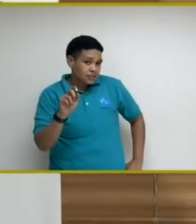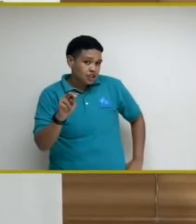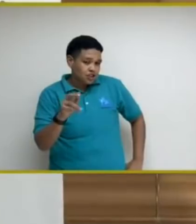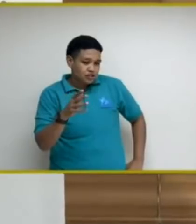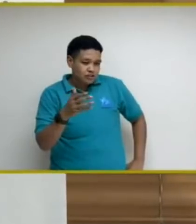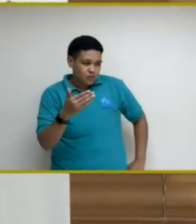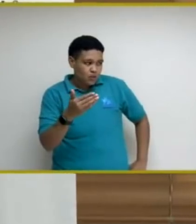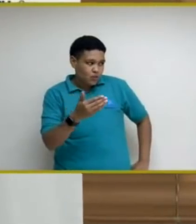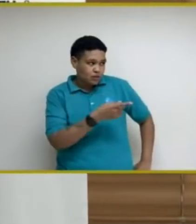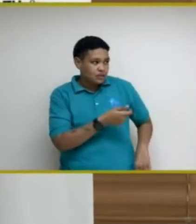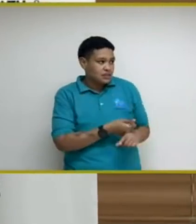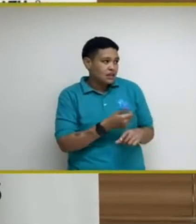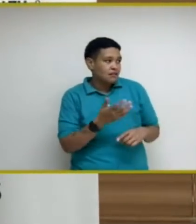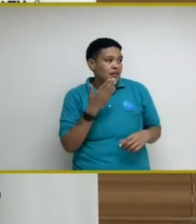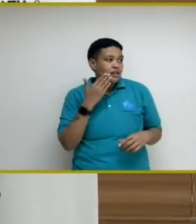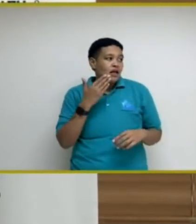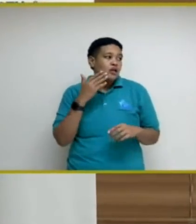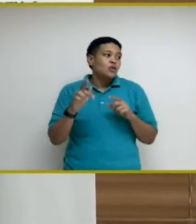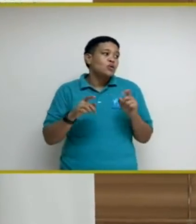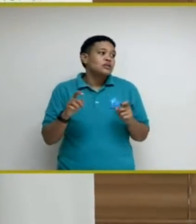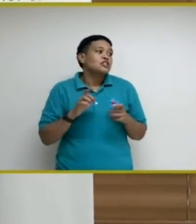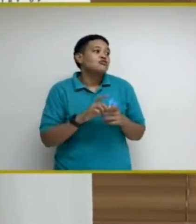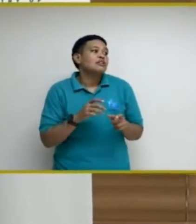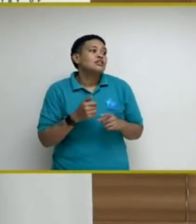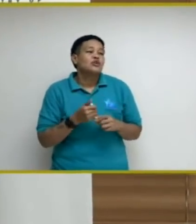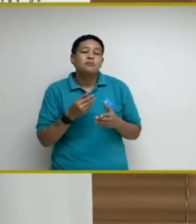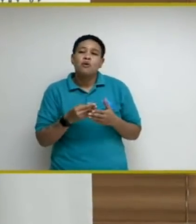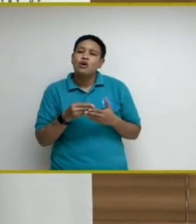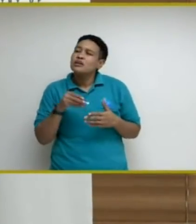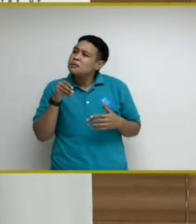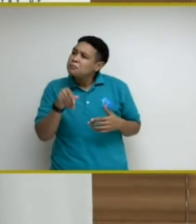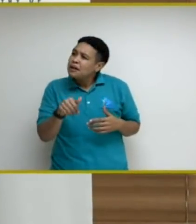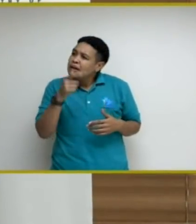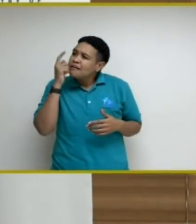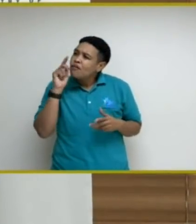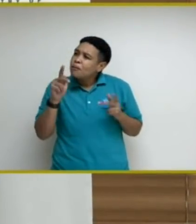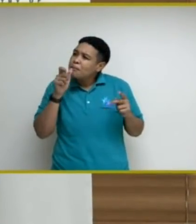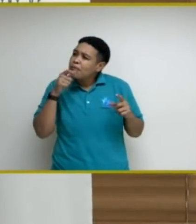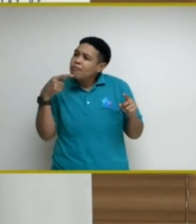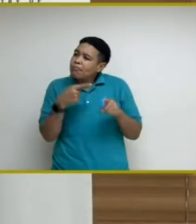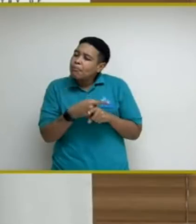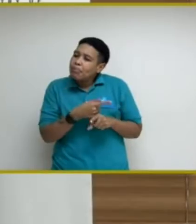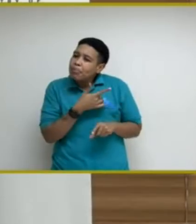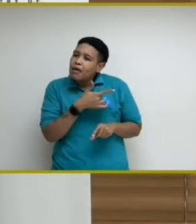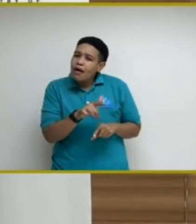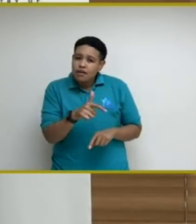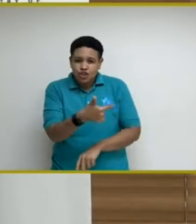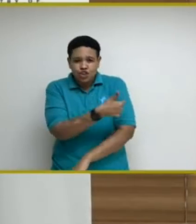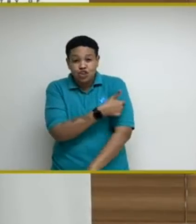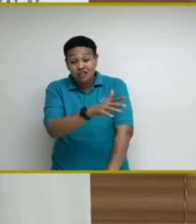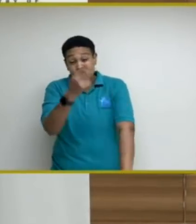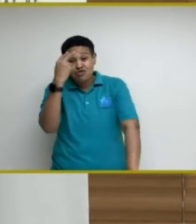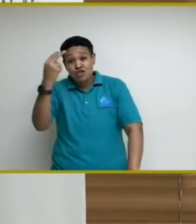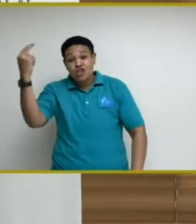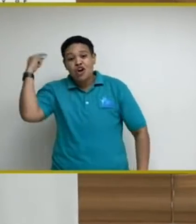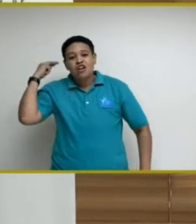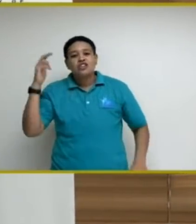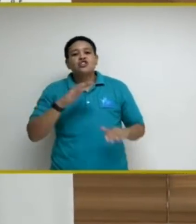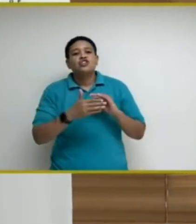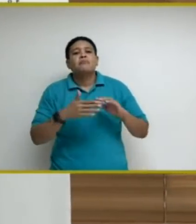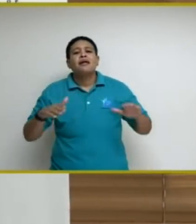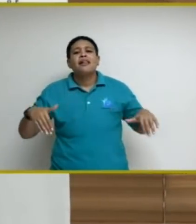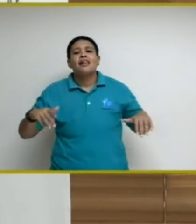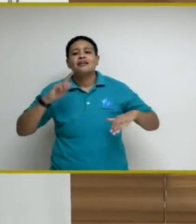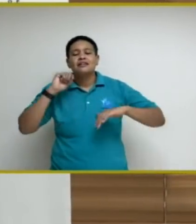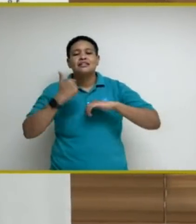All right, thank you very much for the question on the compensation mechanism. So as you would recall, Jamaica has not